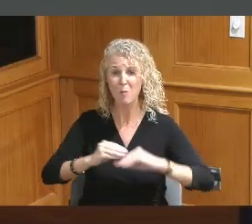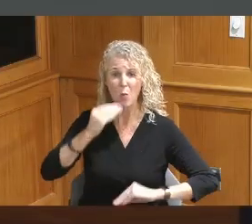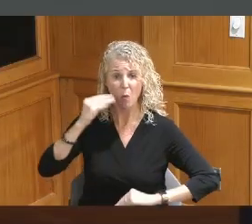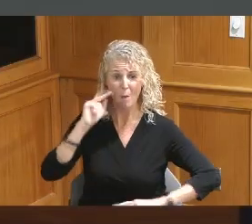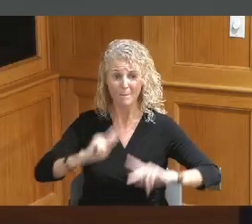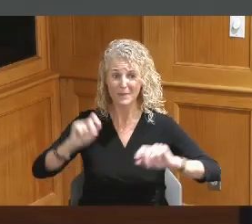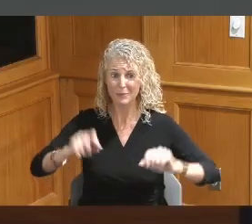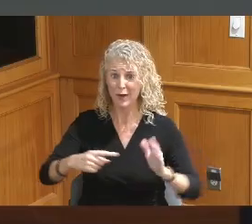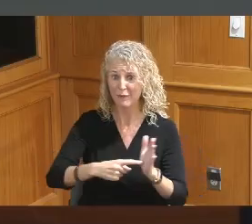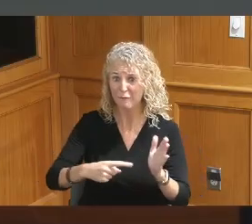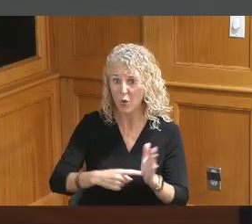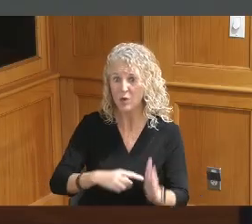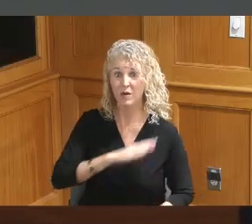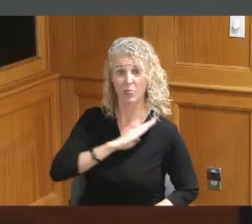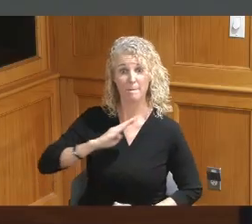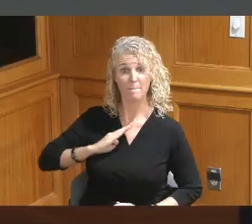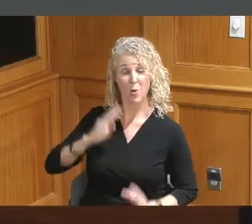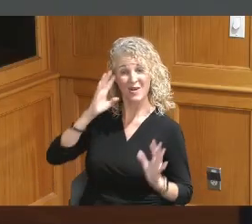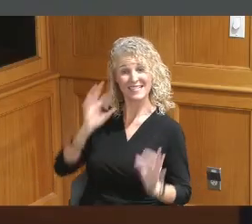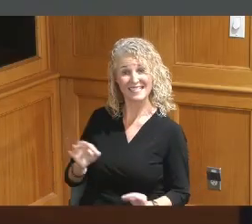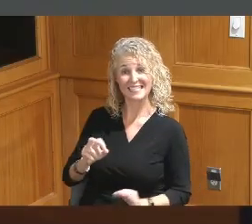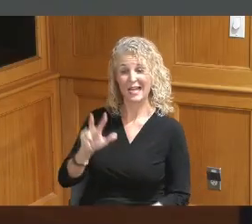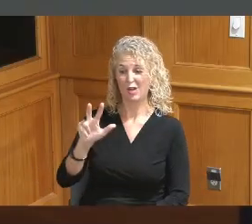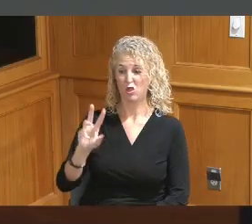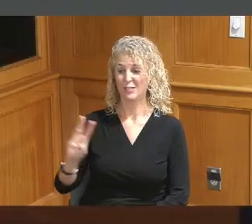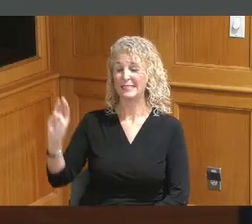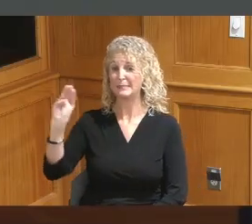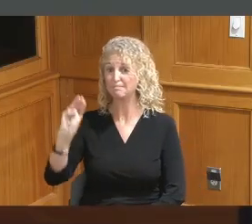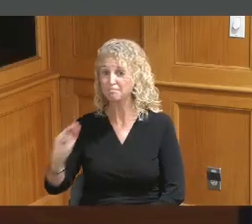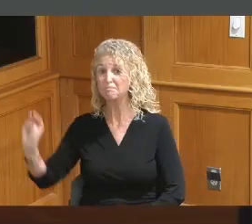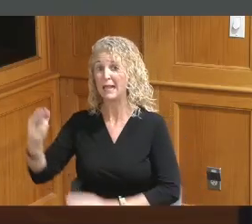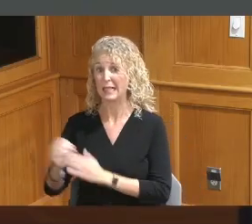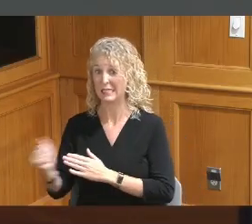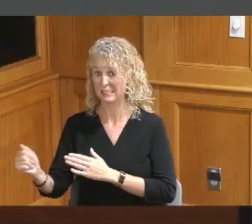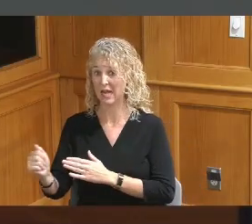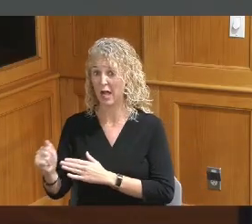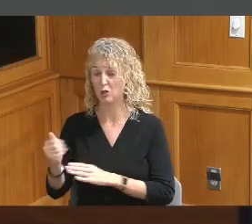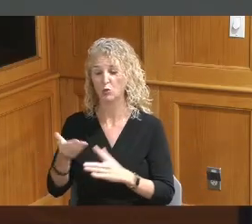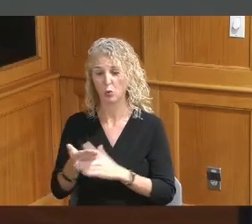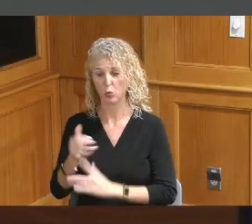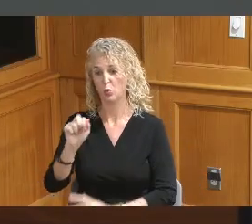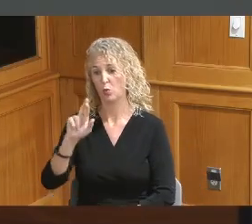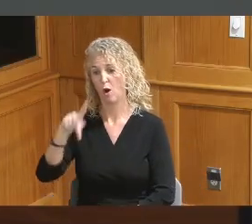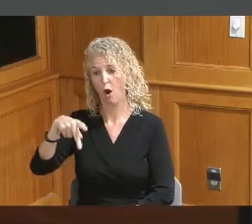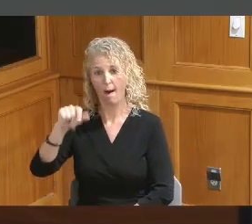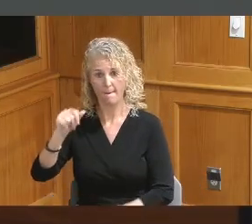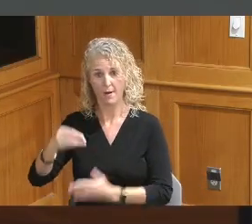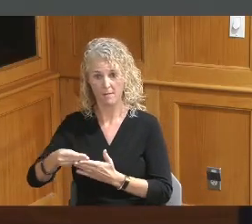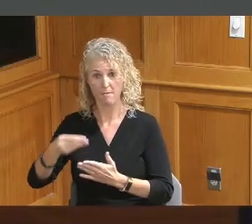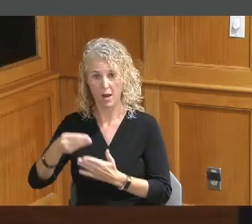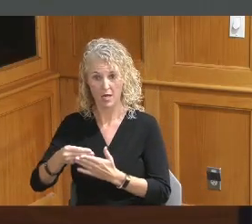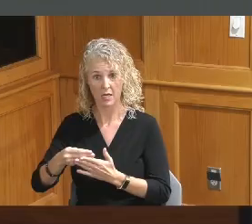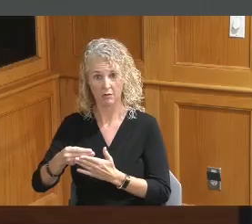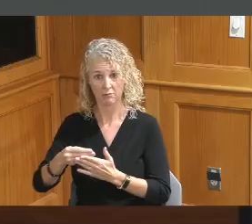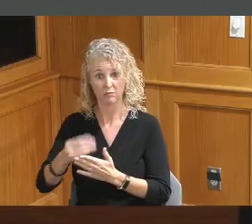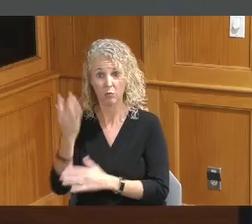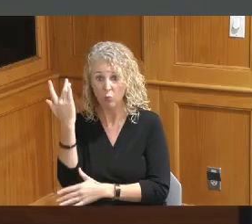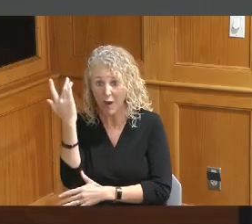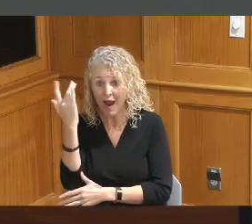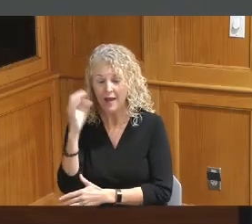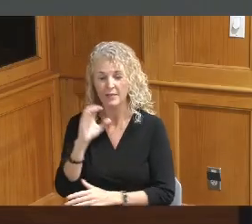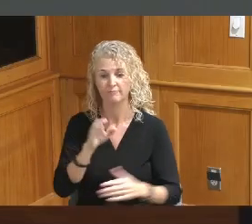The board committed $36 million in ARPA, or American Rescue Plan, funding